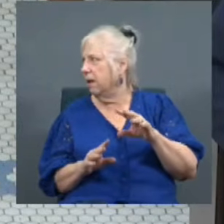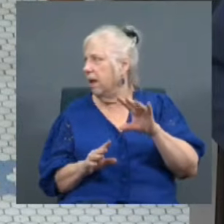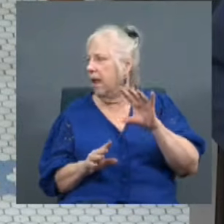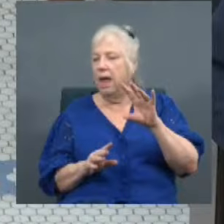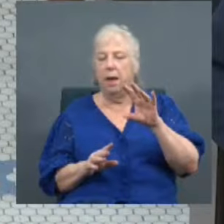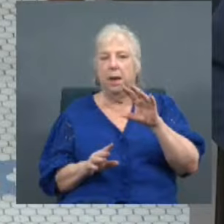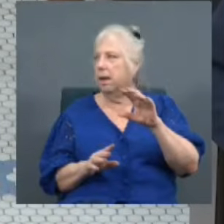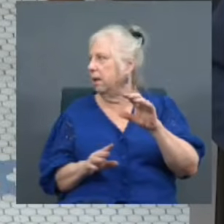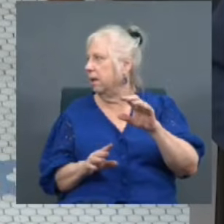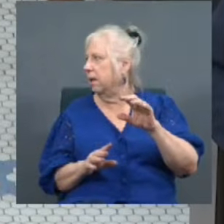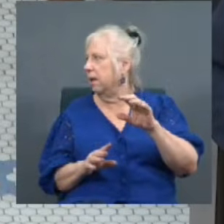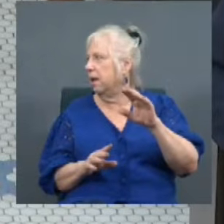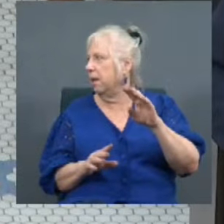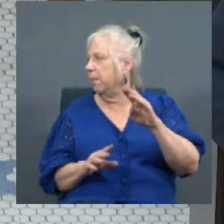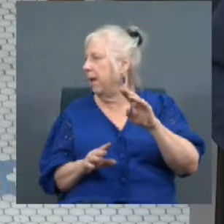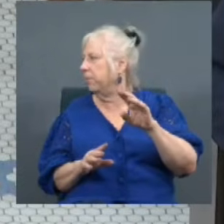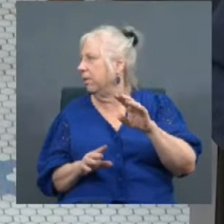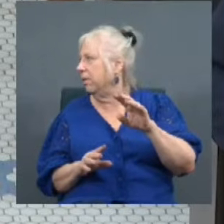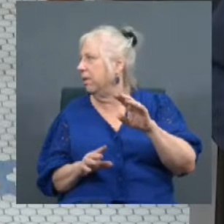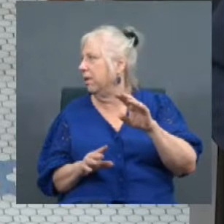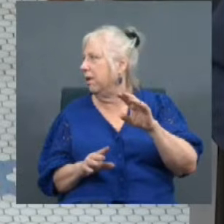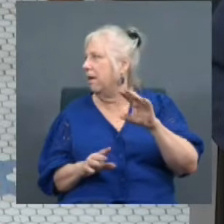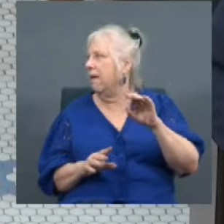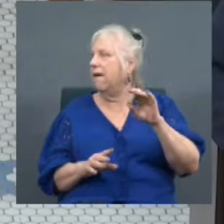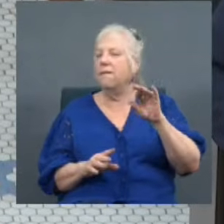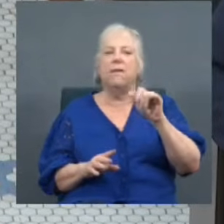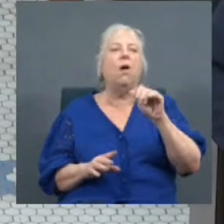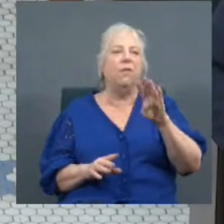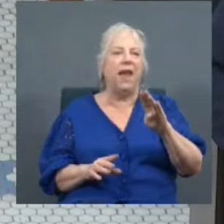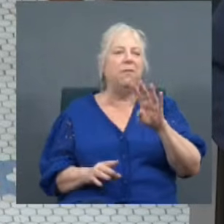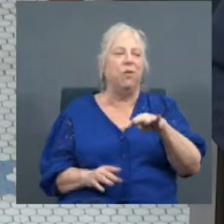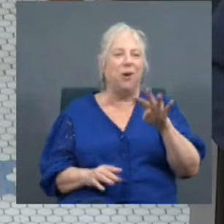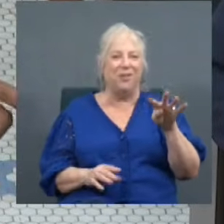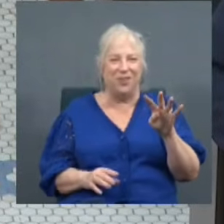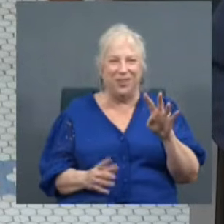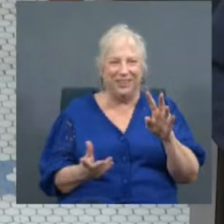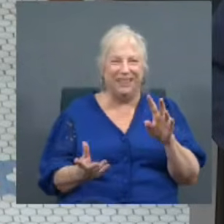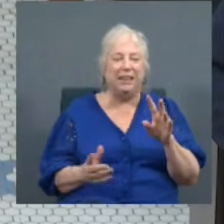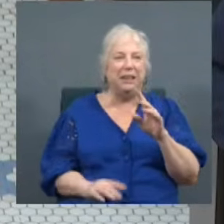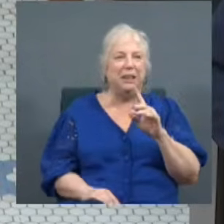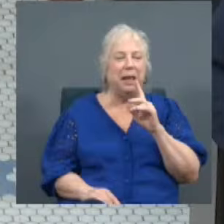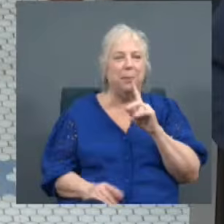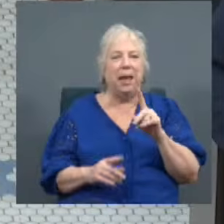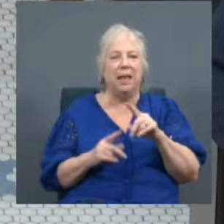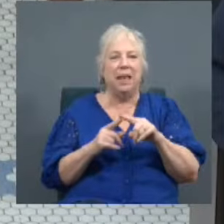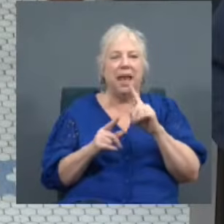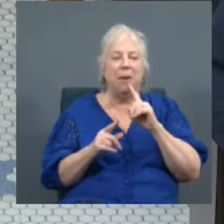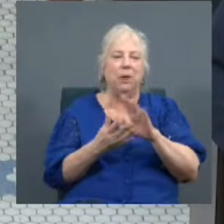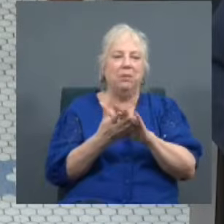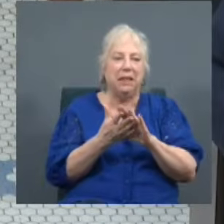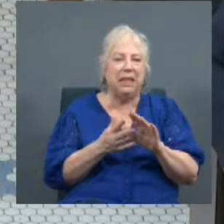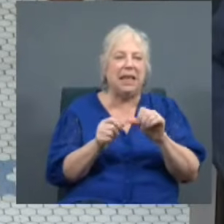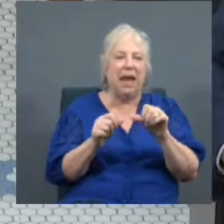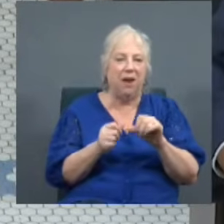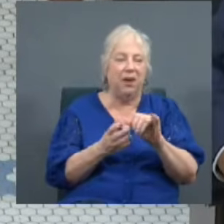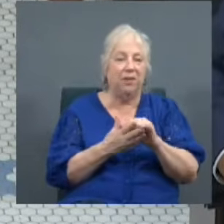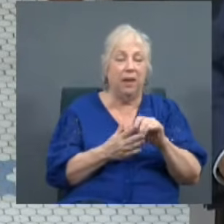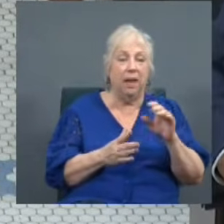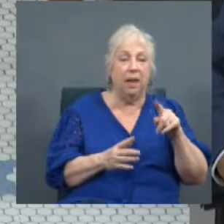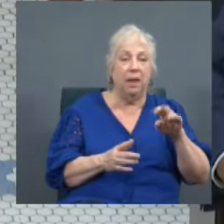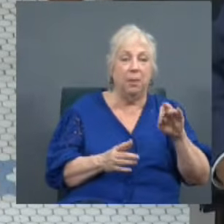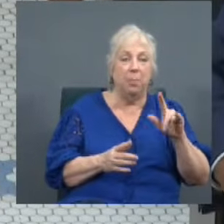would go out to several of the right-of-way areas that Public Works would not get to. They would clean those